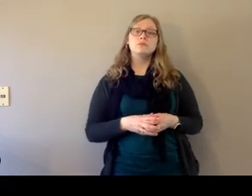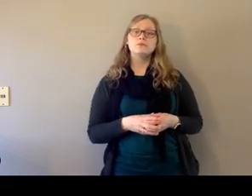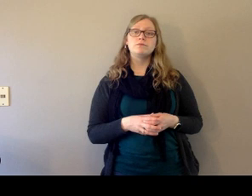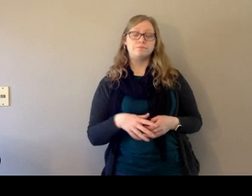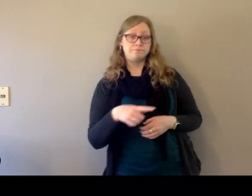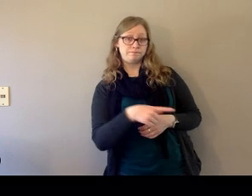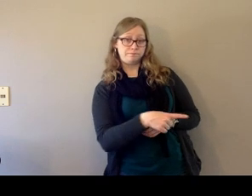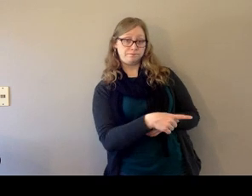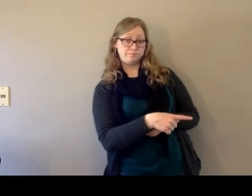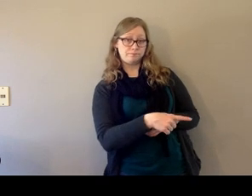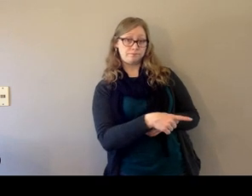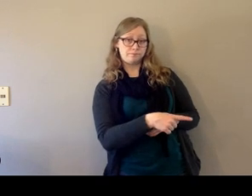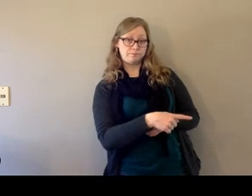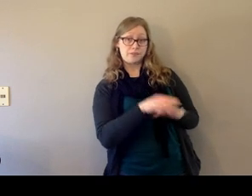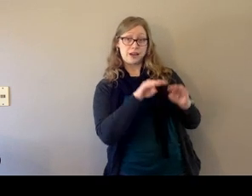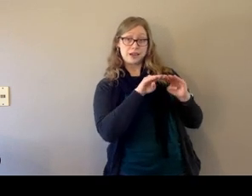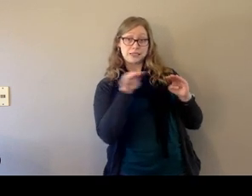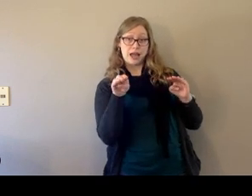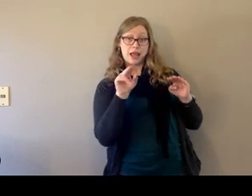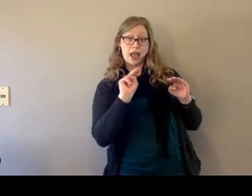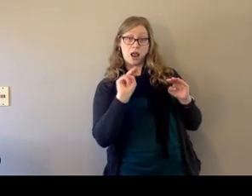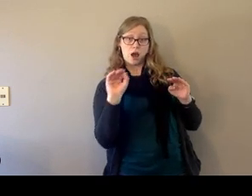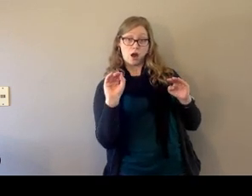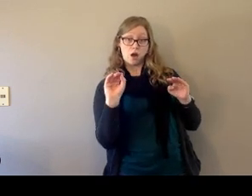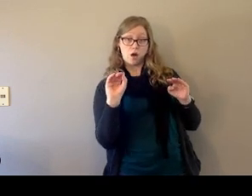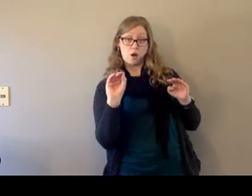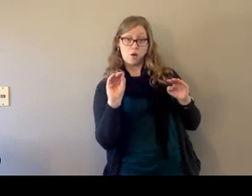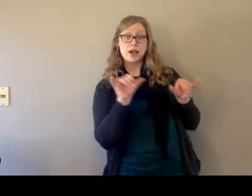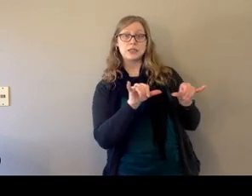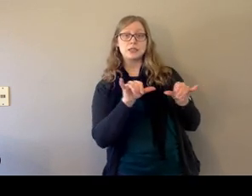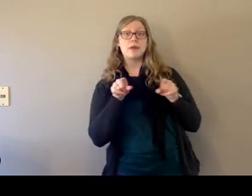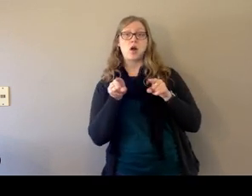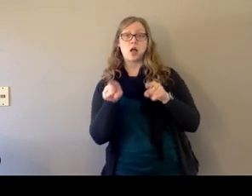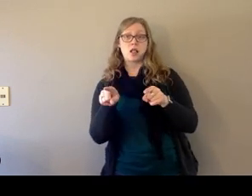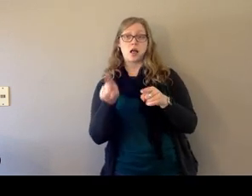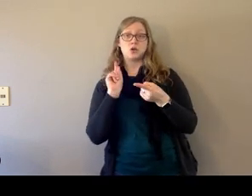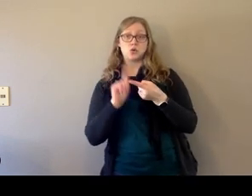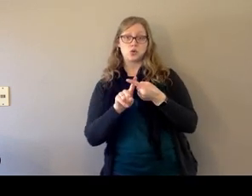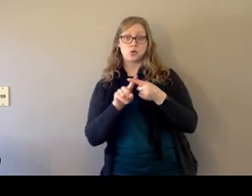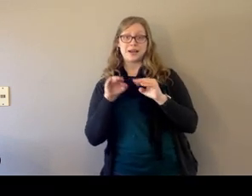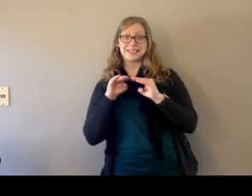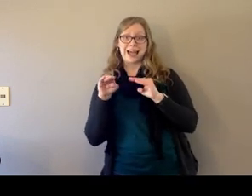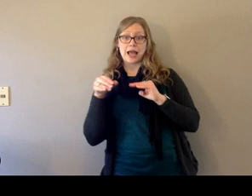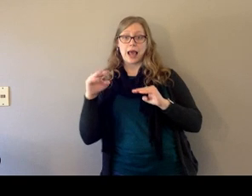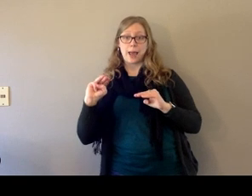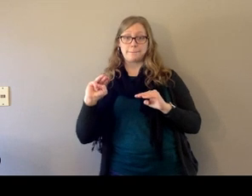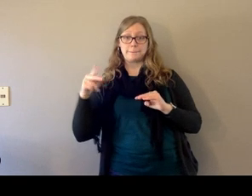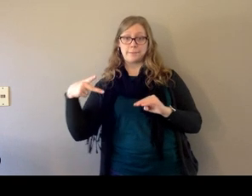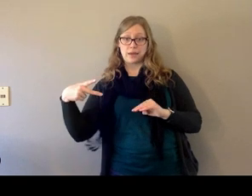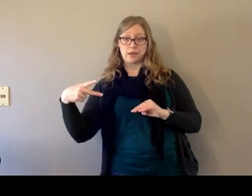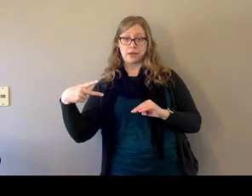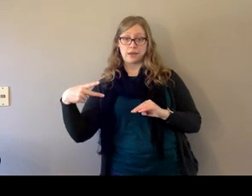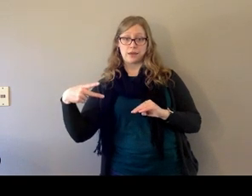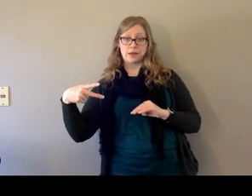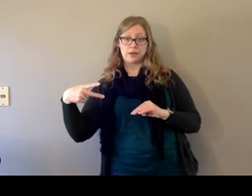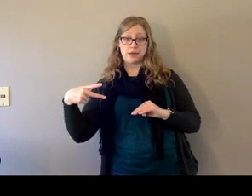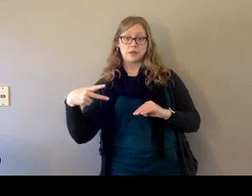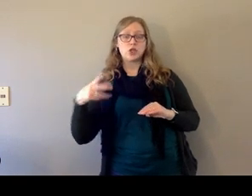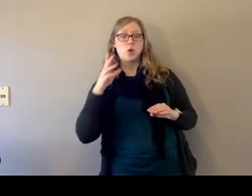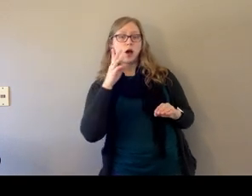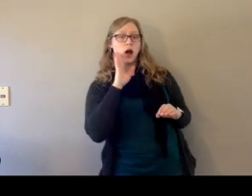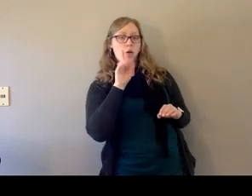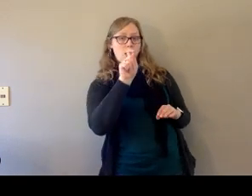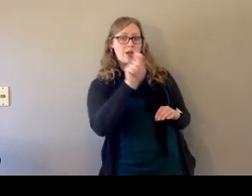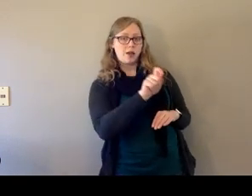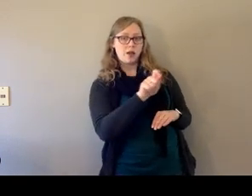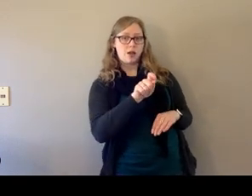side NO is parallel to side MP. So we're going to mark that in the picture with two little arrows. I know that